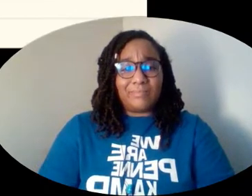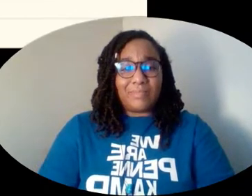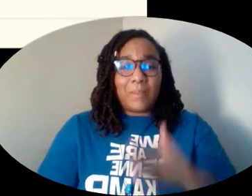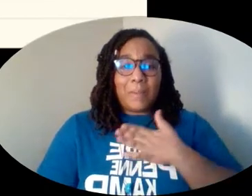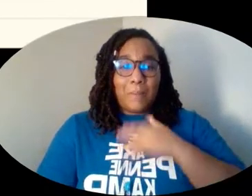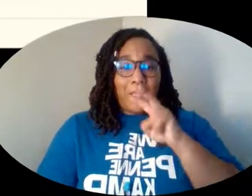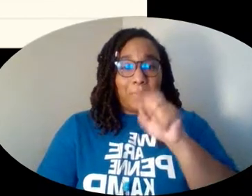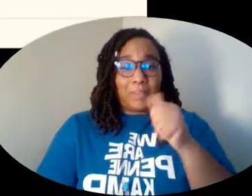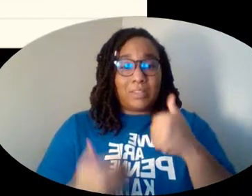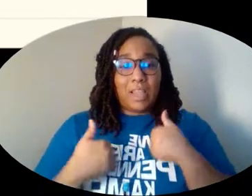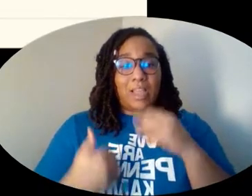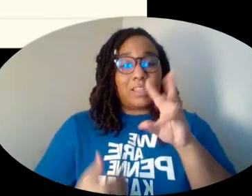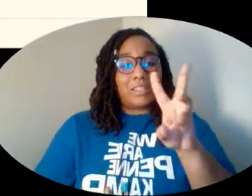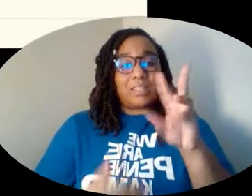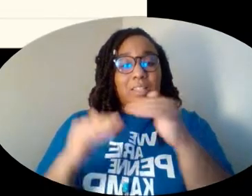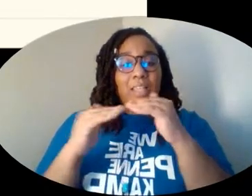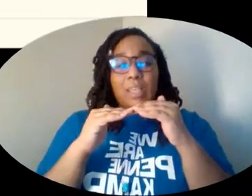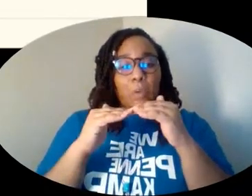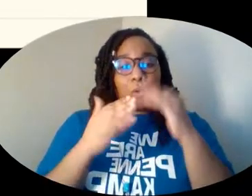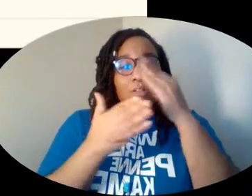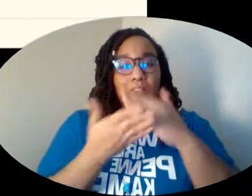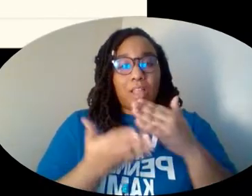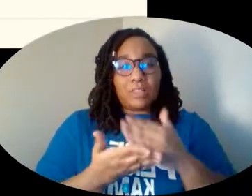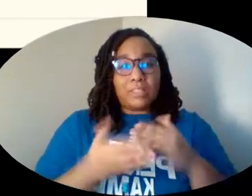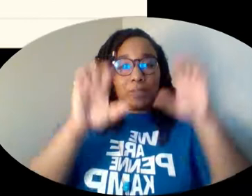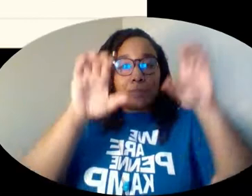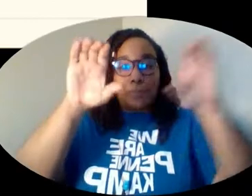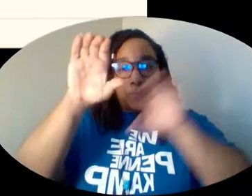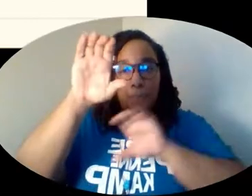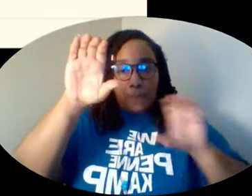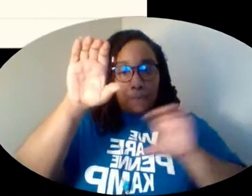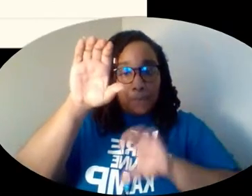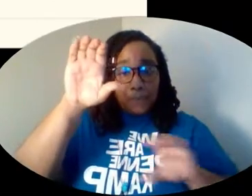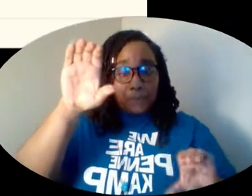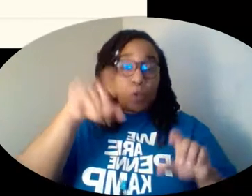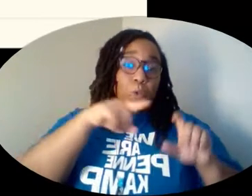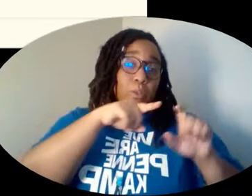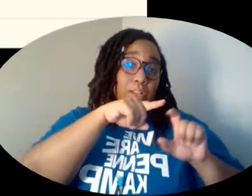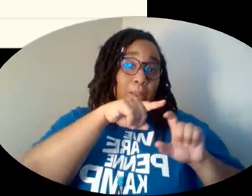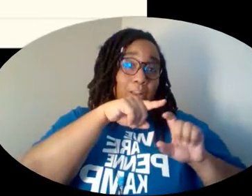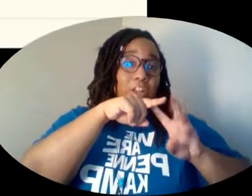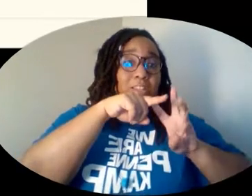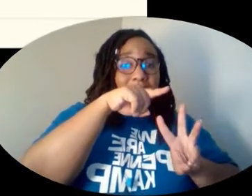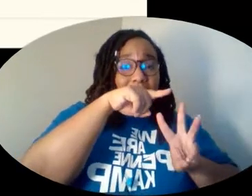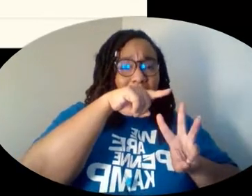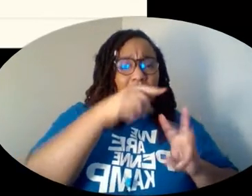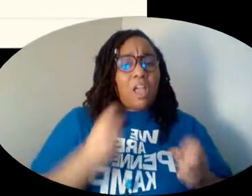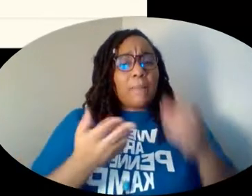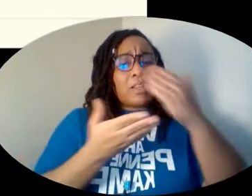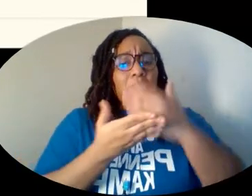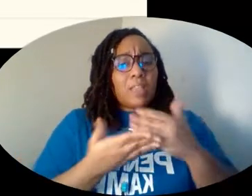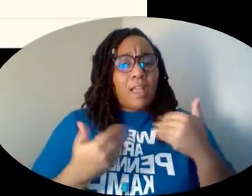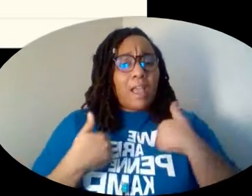My pizza has 6 equal slices, so the denominator is 6. How many slices